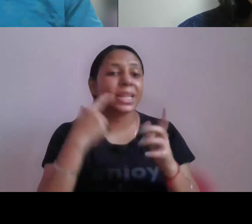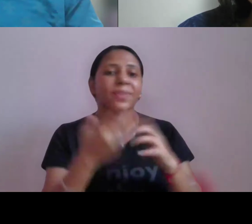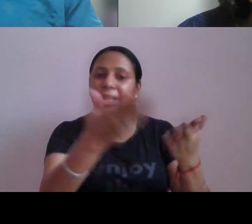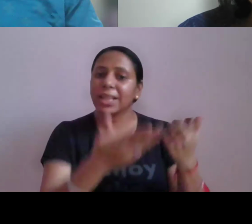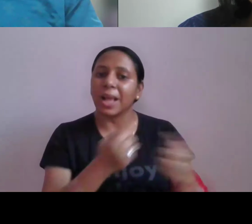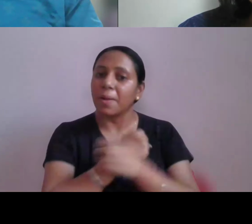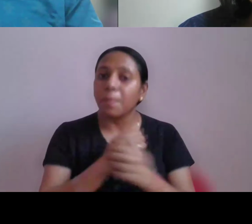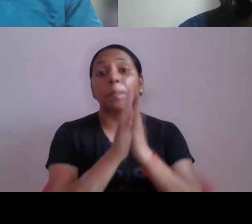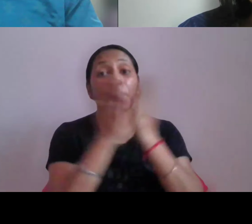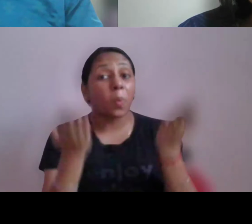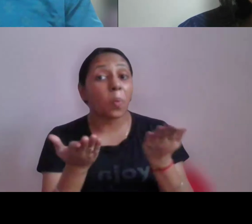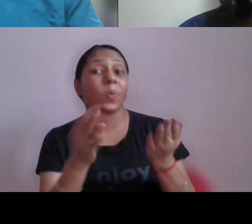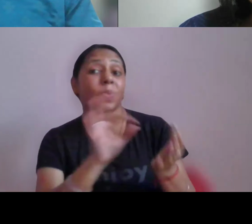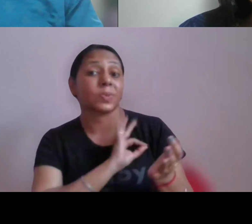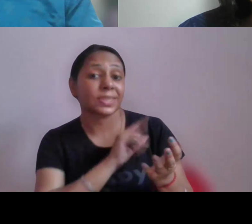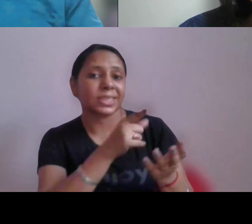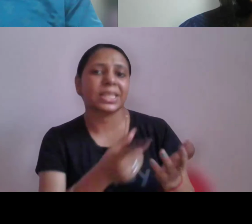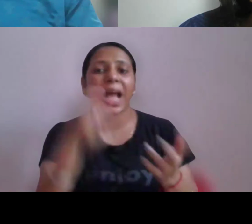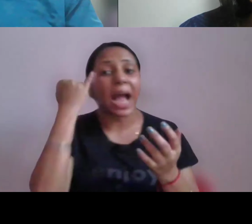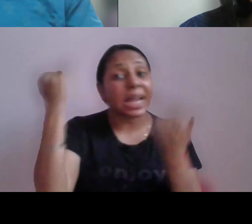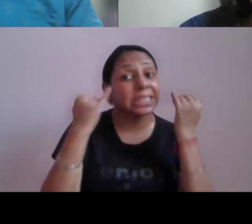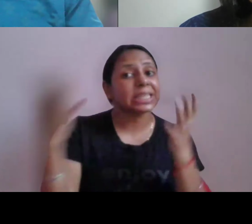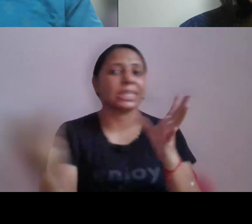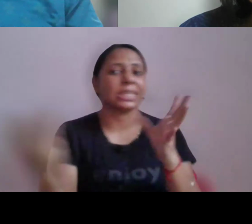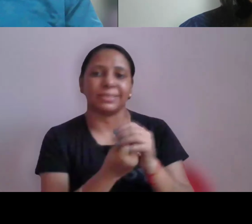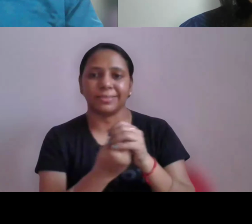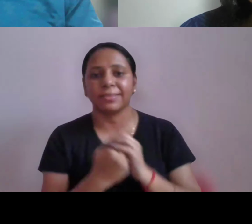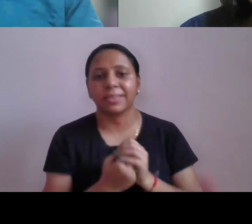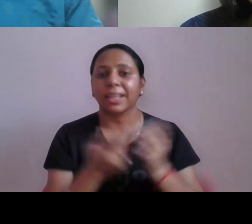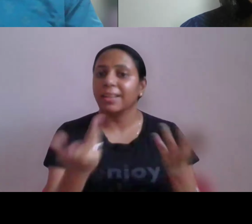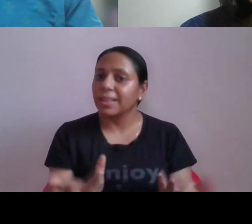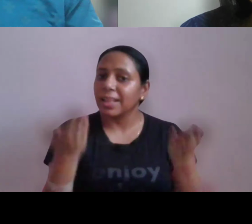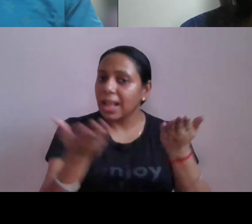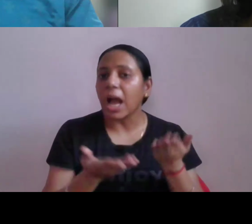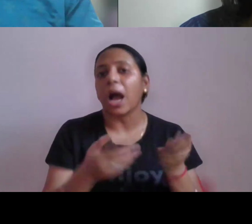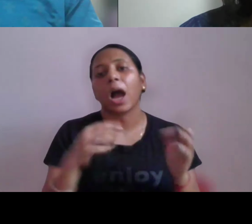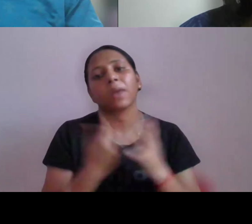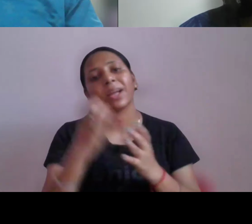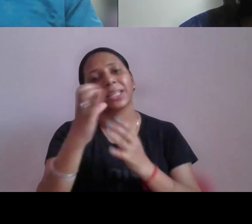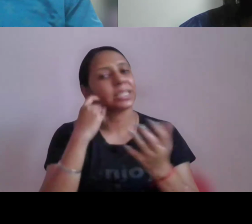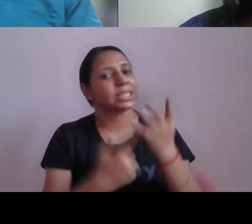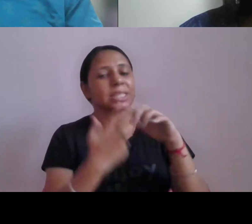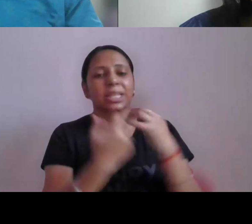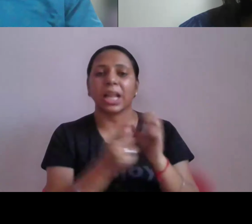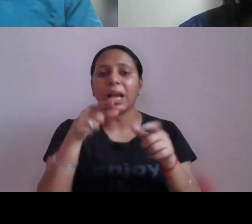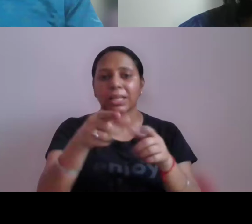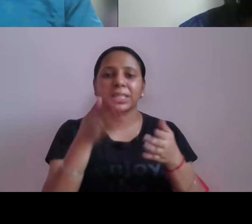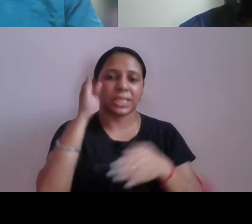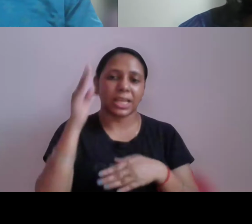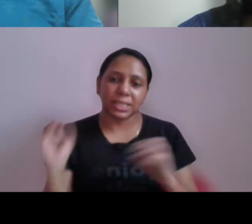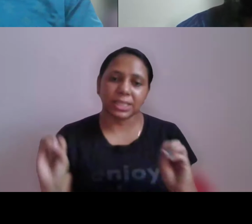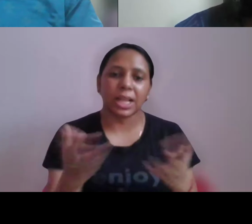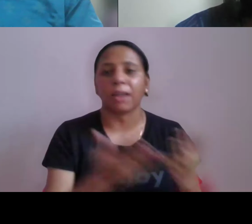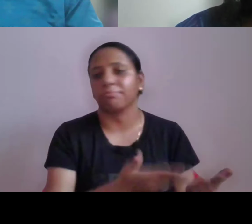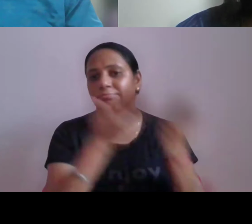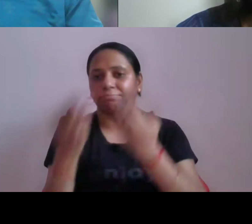about books, people, and ideas. With that, I invite Chitra to take us through the session. Over to